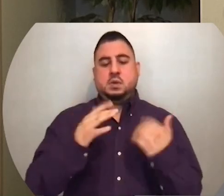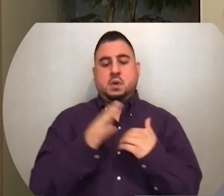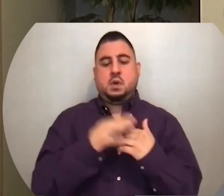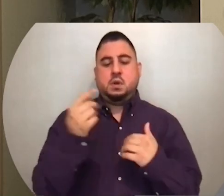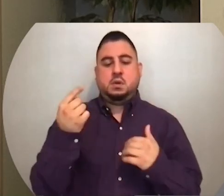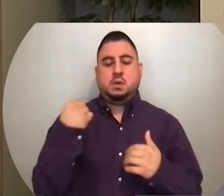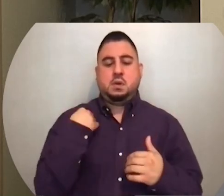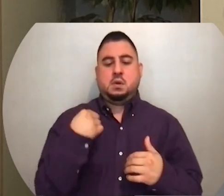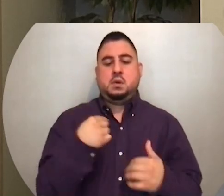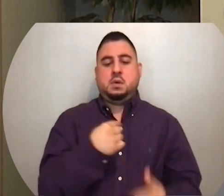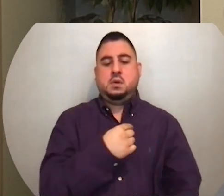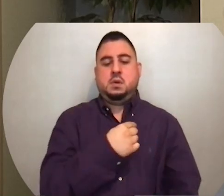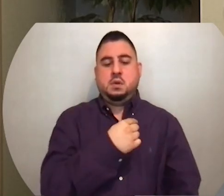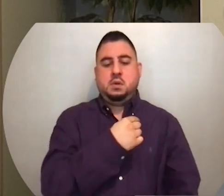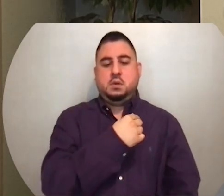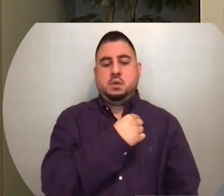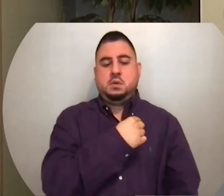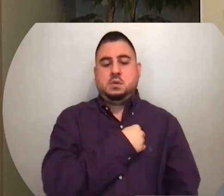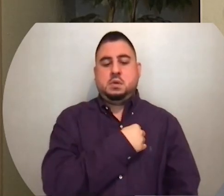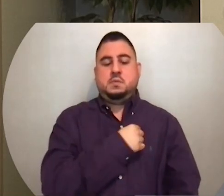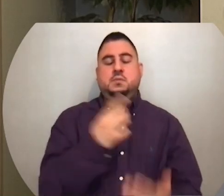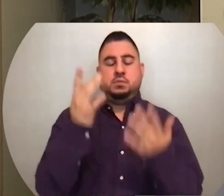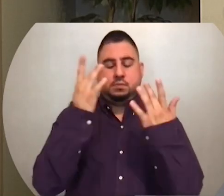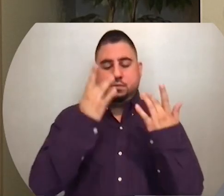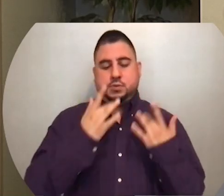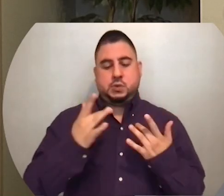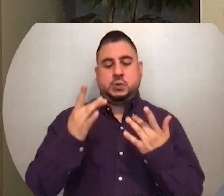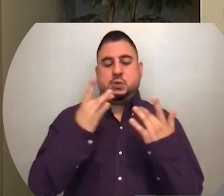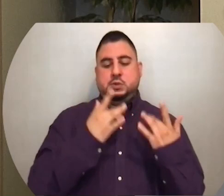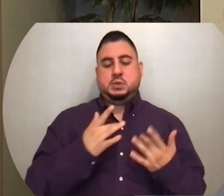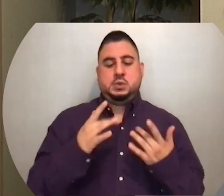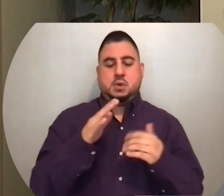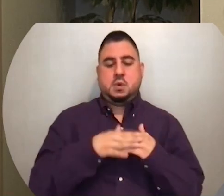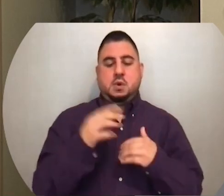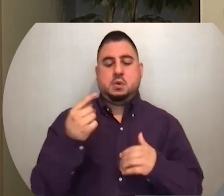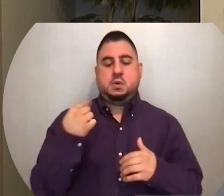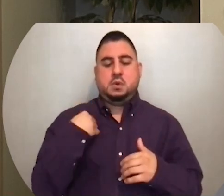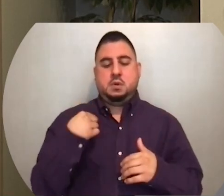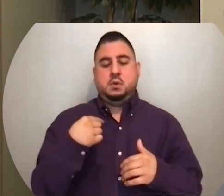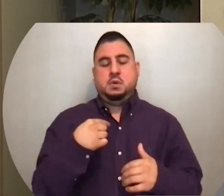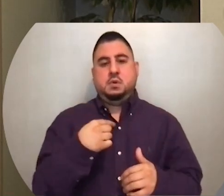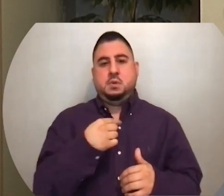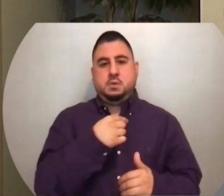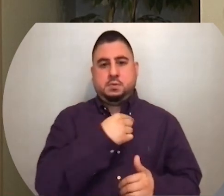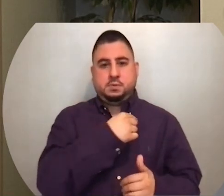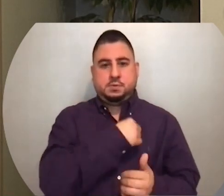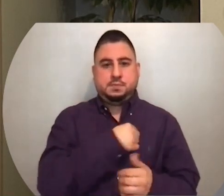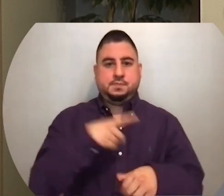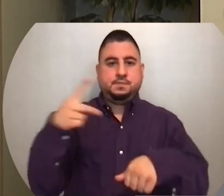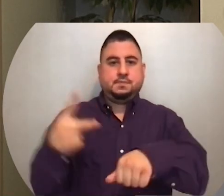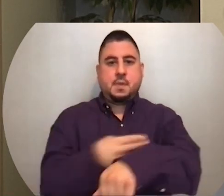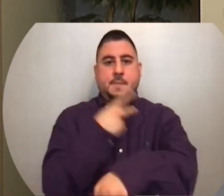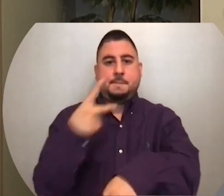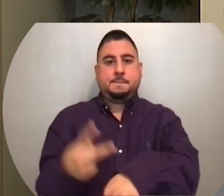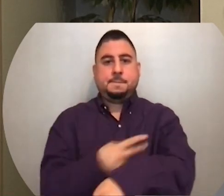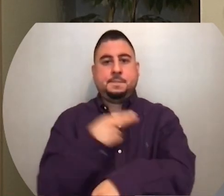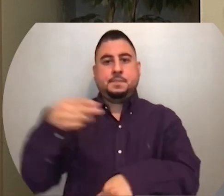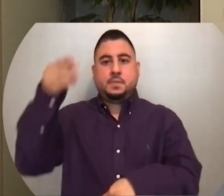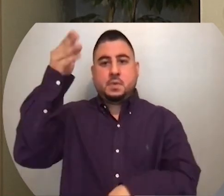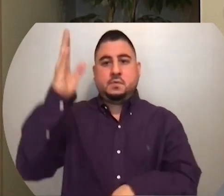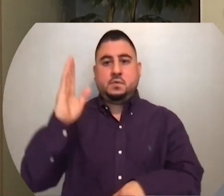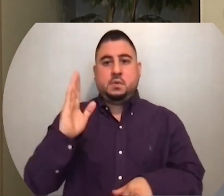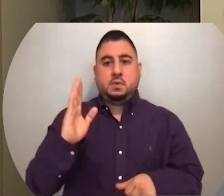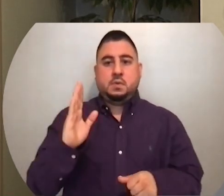mercy on us. Have mercy on us.